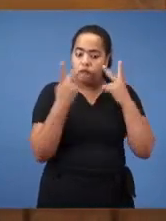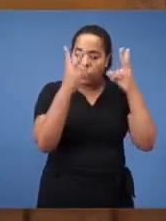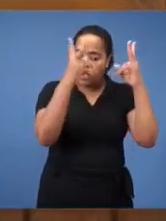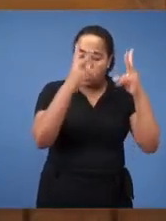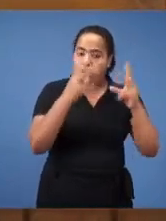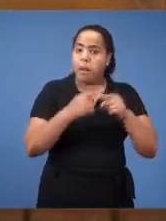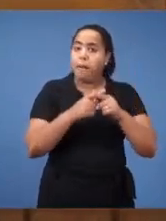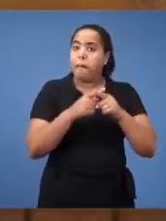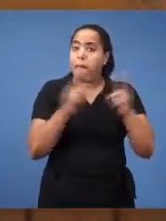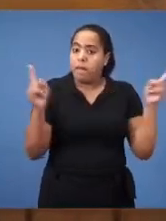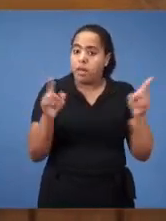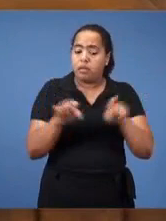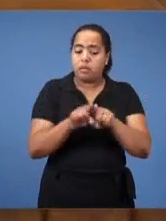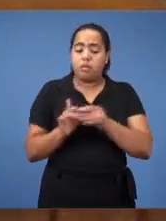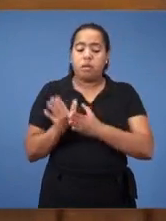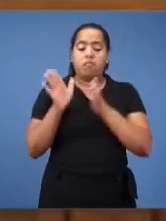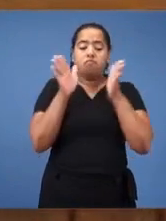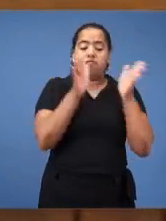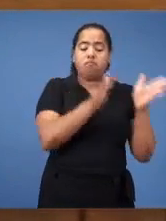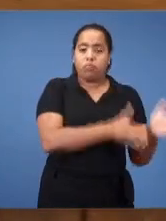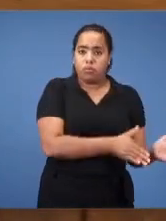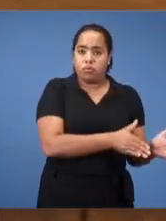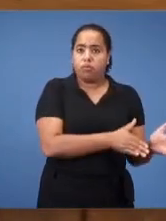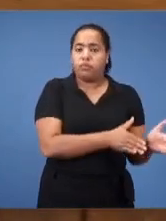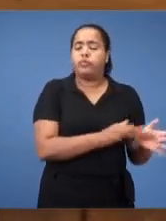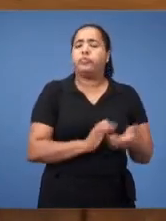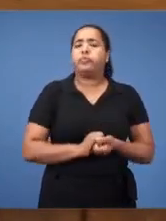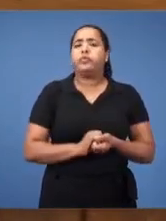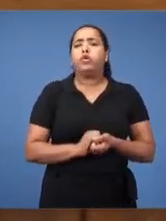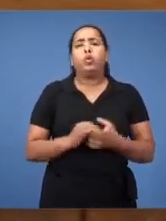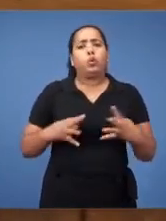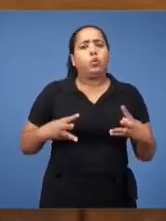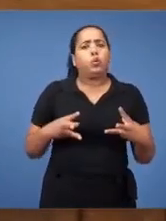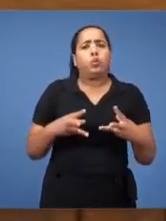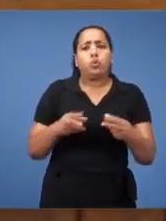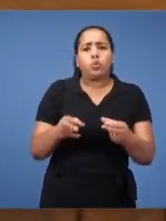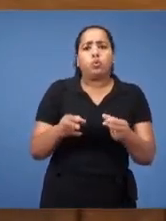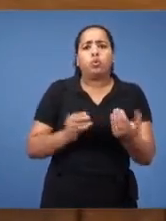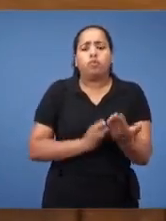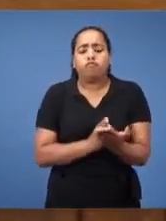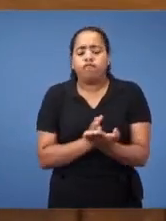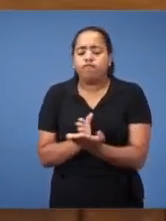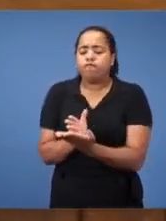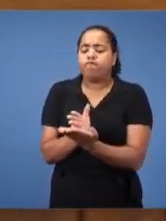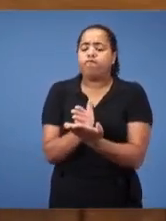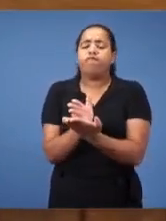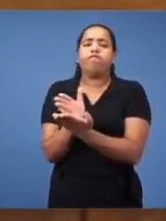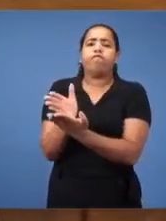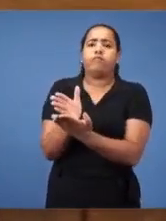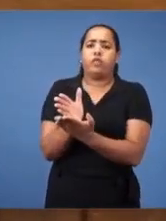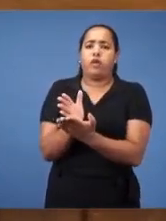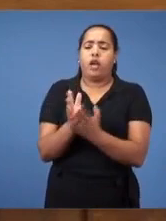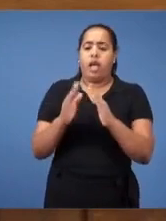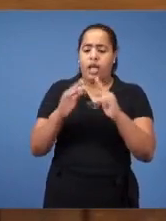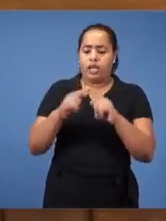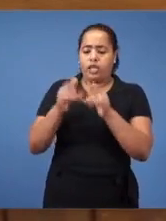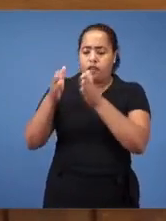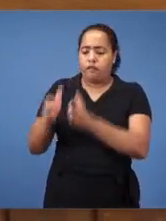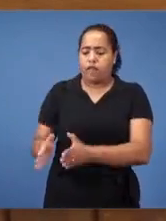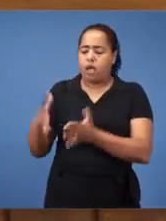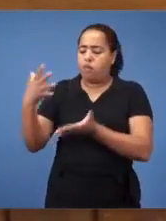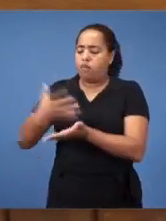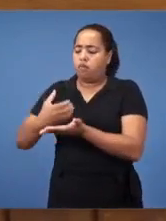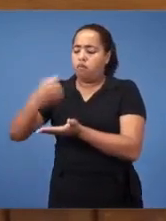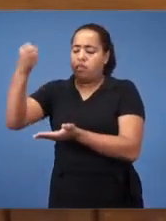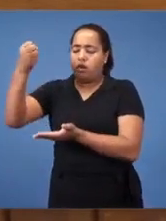We're going to have moments of victories and defeats also. Everything is walking towards one direction. The faithful church, the